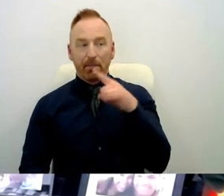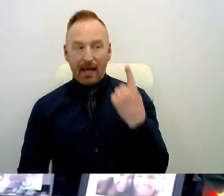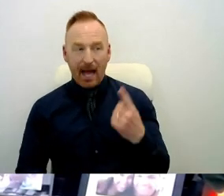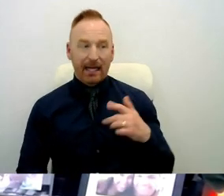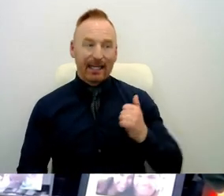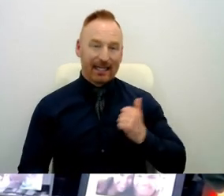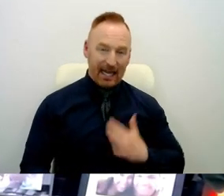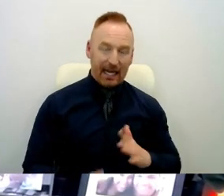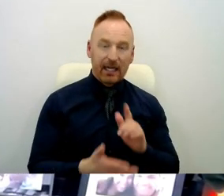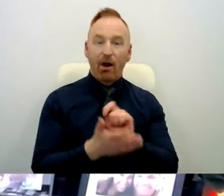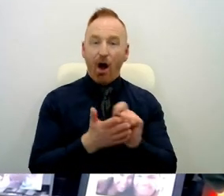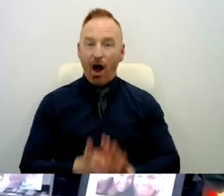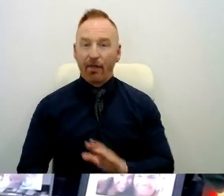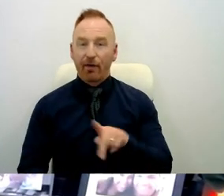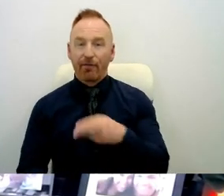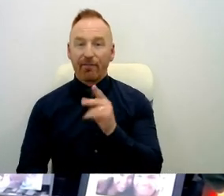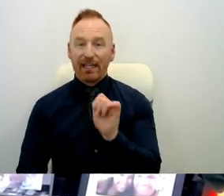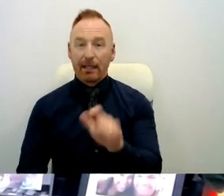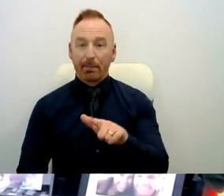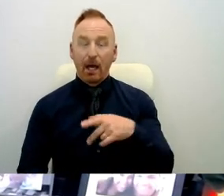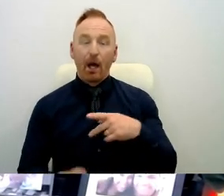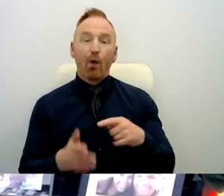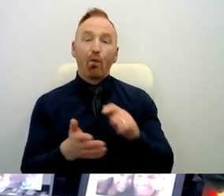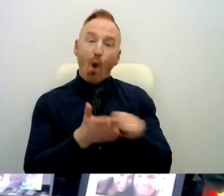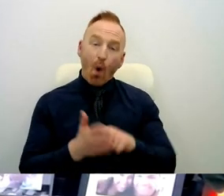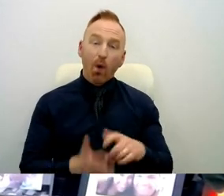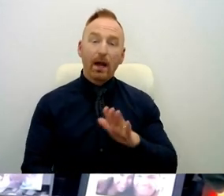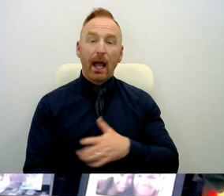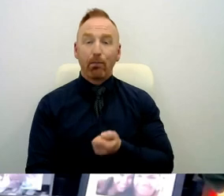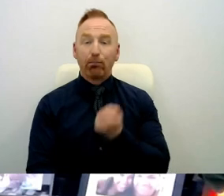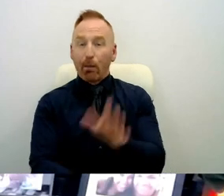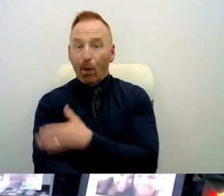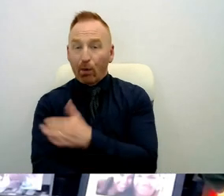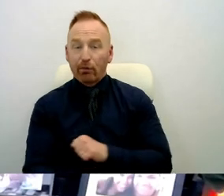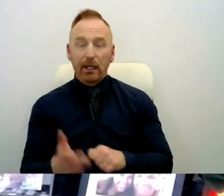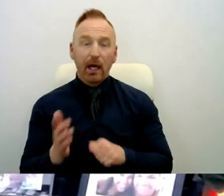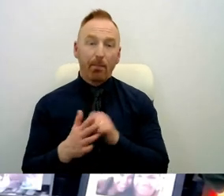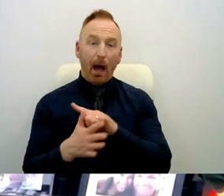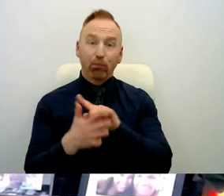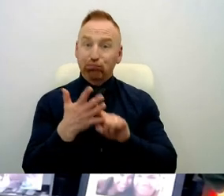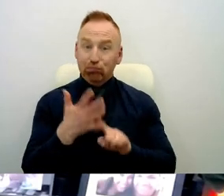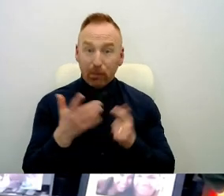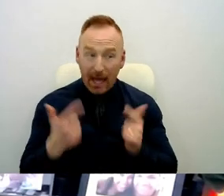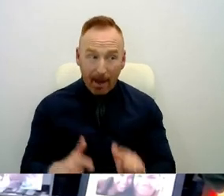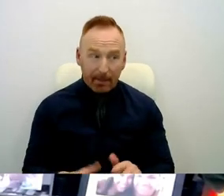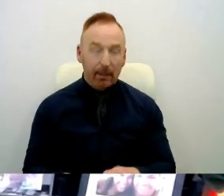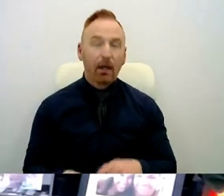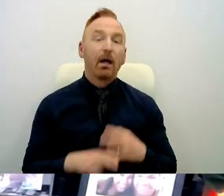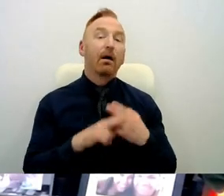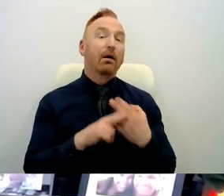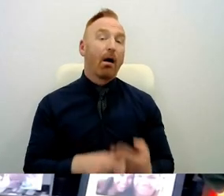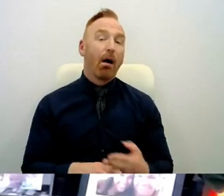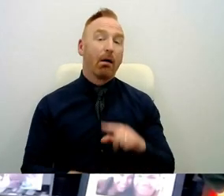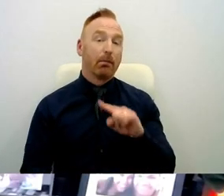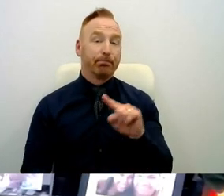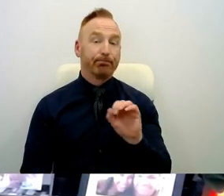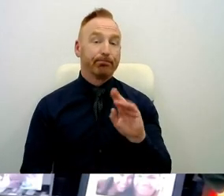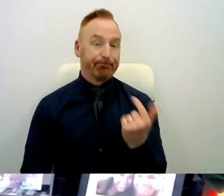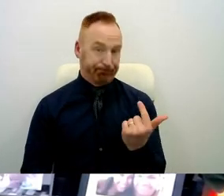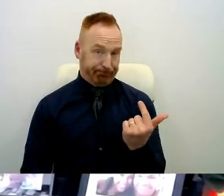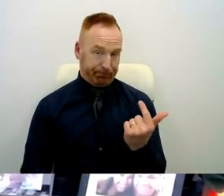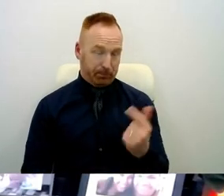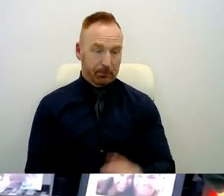Canadian author M. Norbese Philip wrote an award-winning volume of poetry about the events which occurred, also entitled Zong.